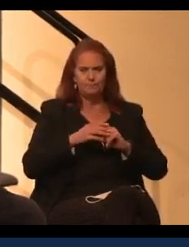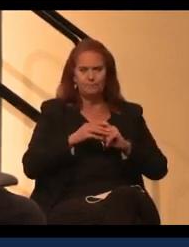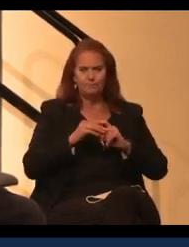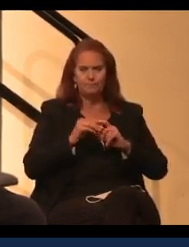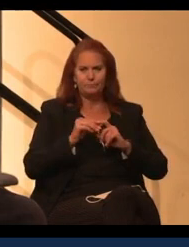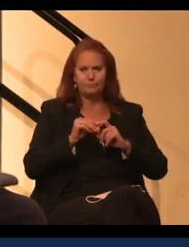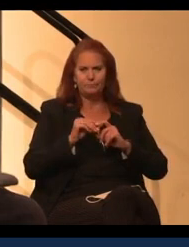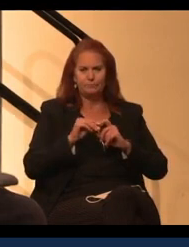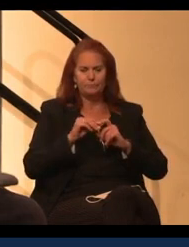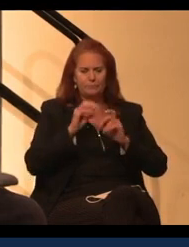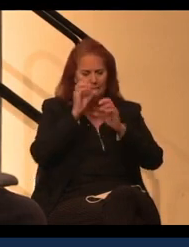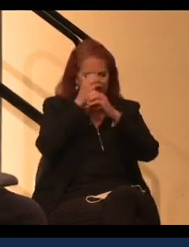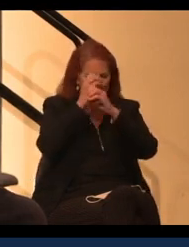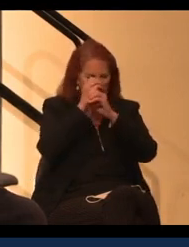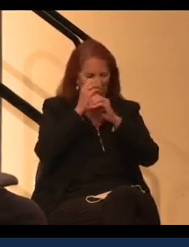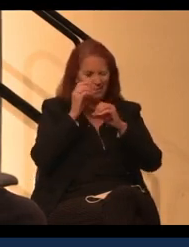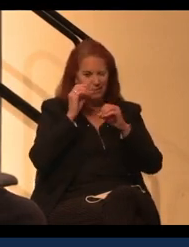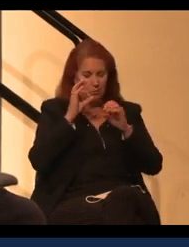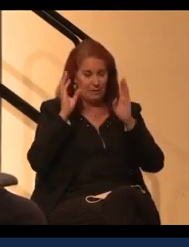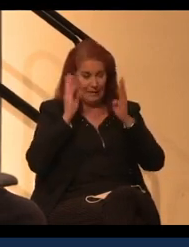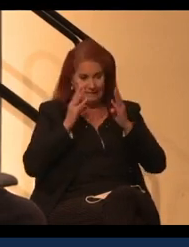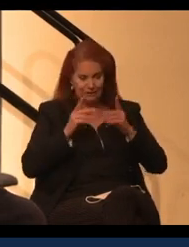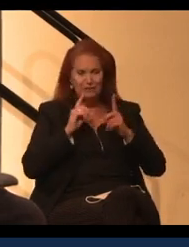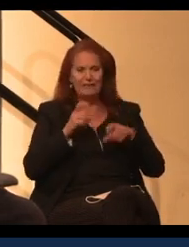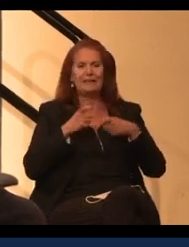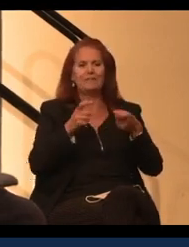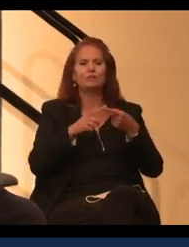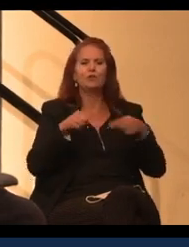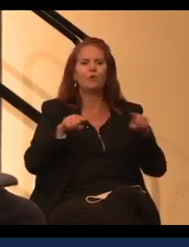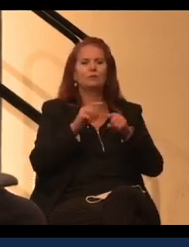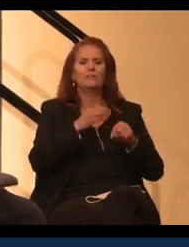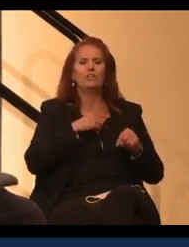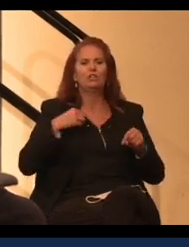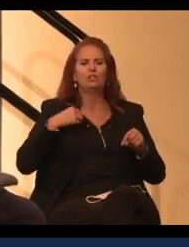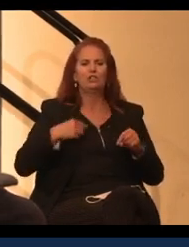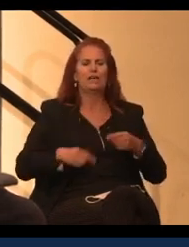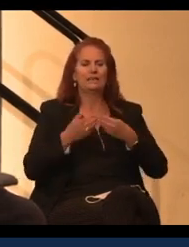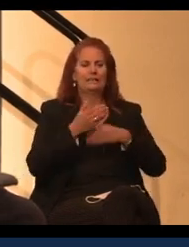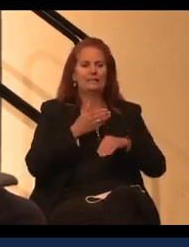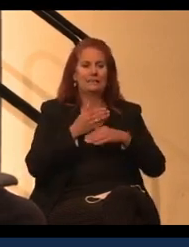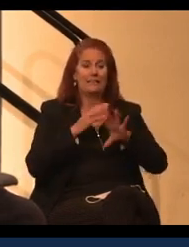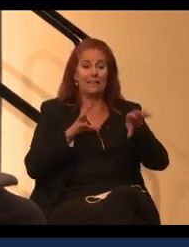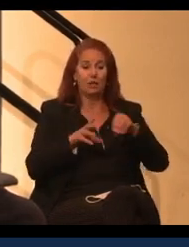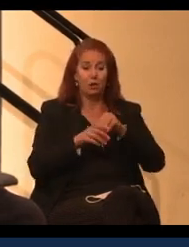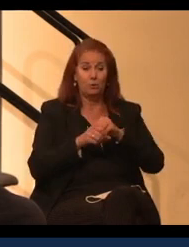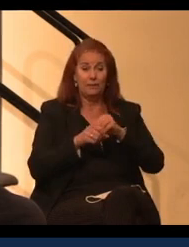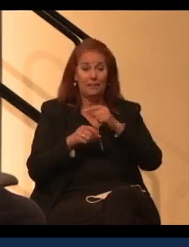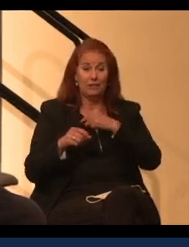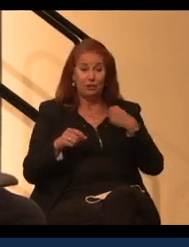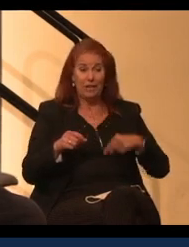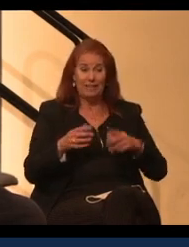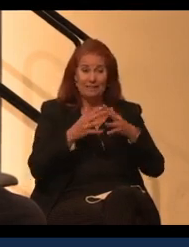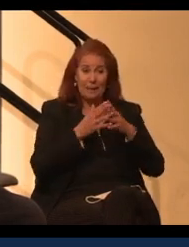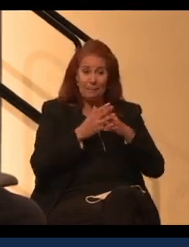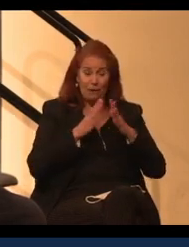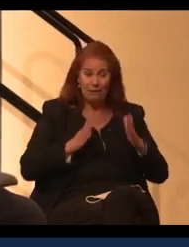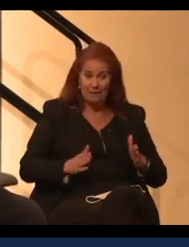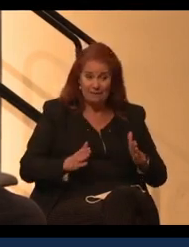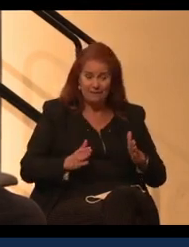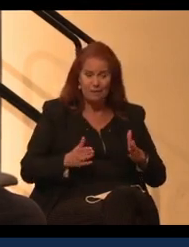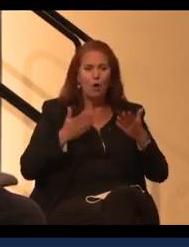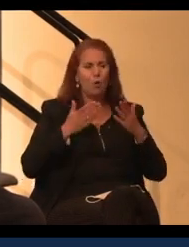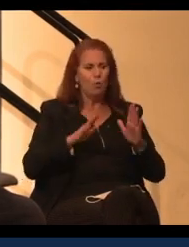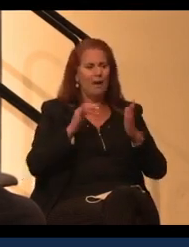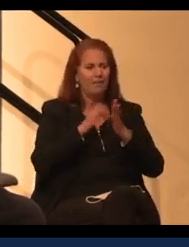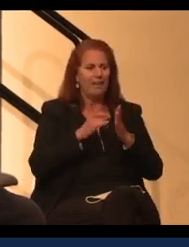say, microscope or a particular attention that was paid to those of Chinese descent, including Chinese Americans, ways that they